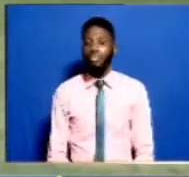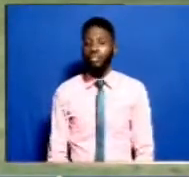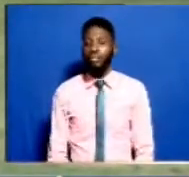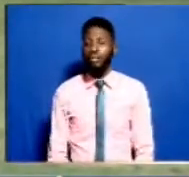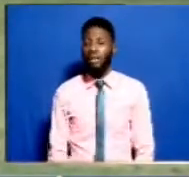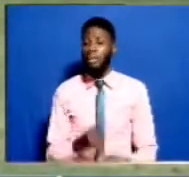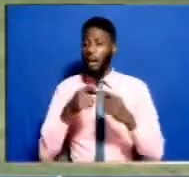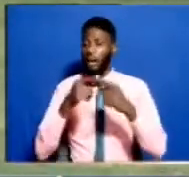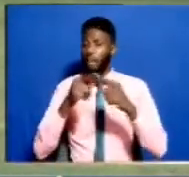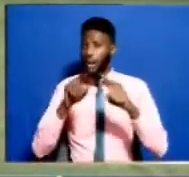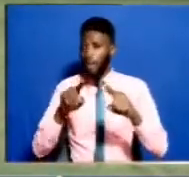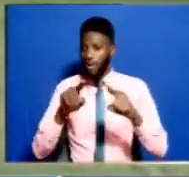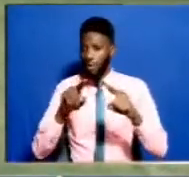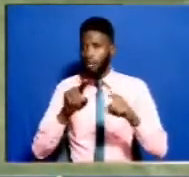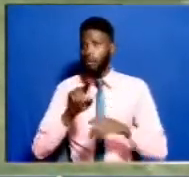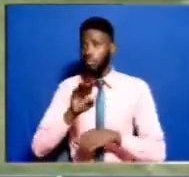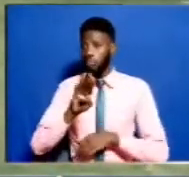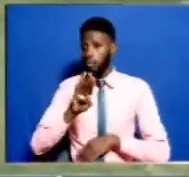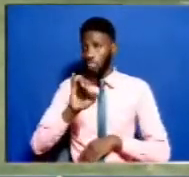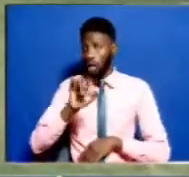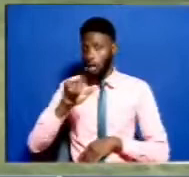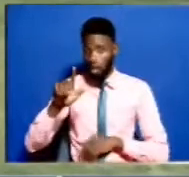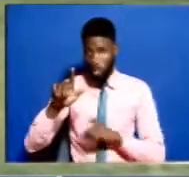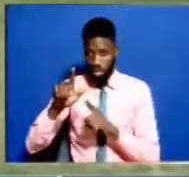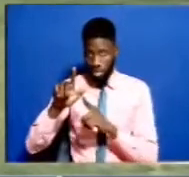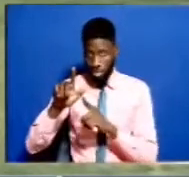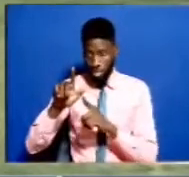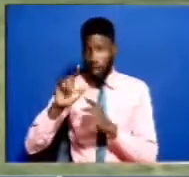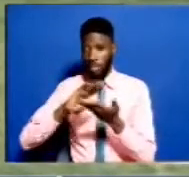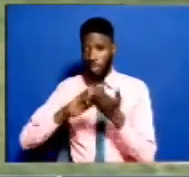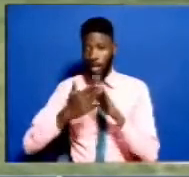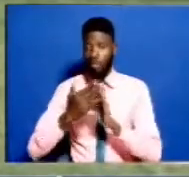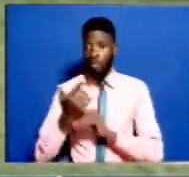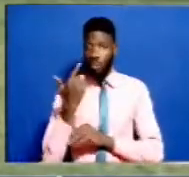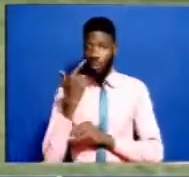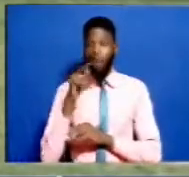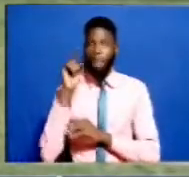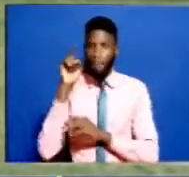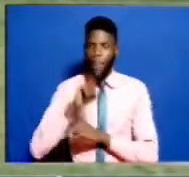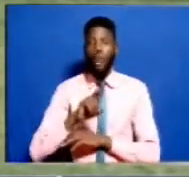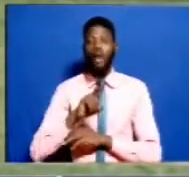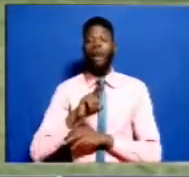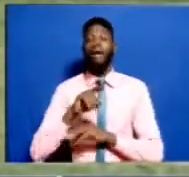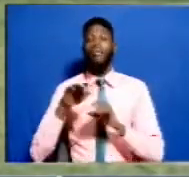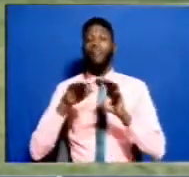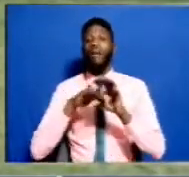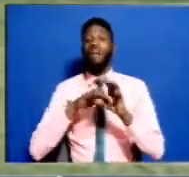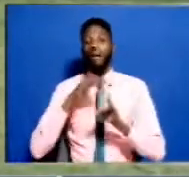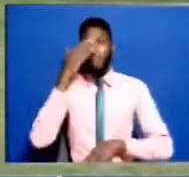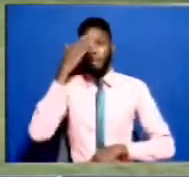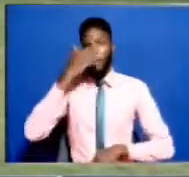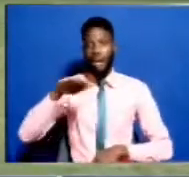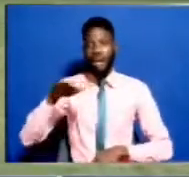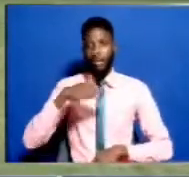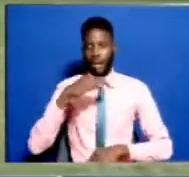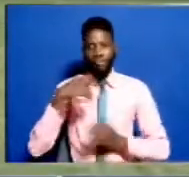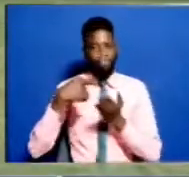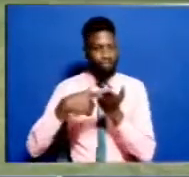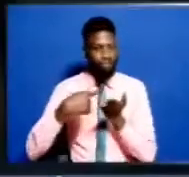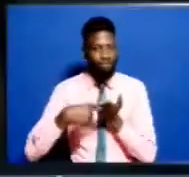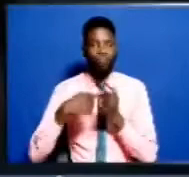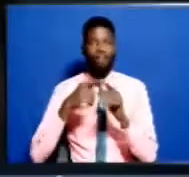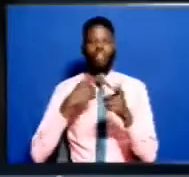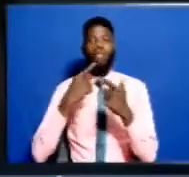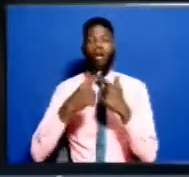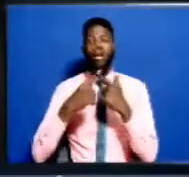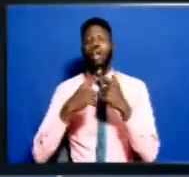1994. However, for a bill to become a law, you need parliamentarians to come, debate, and then eventually pass it in